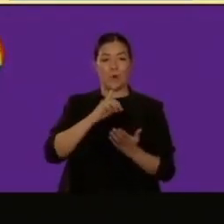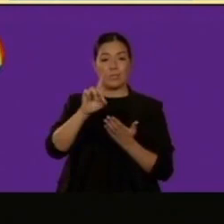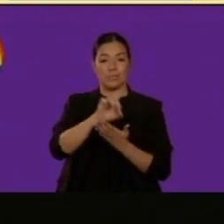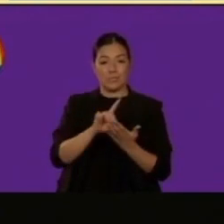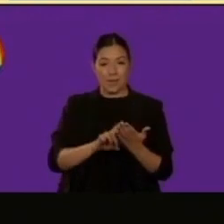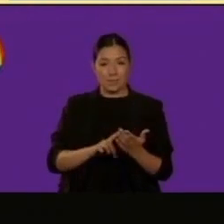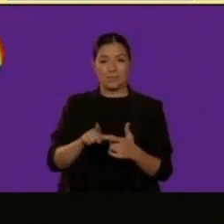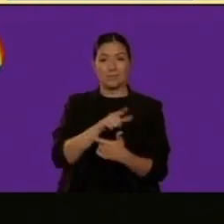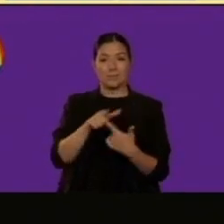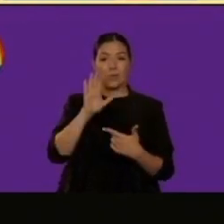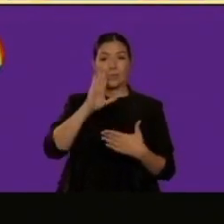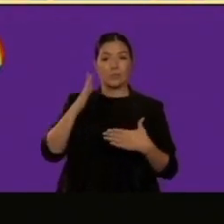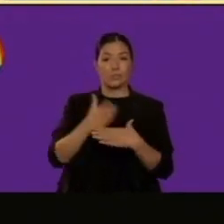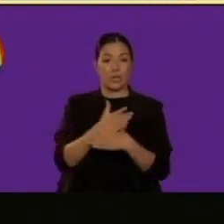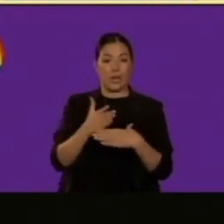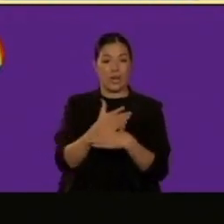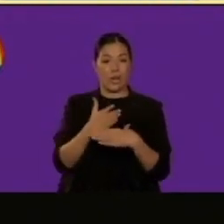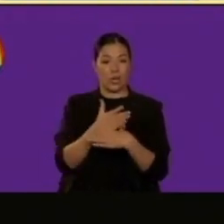share my presentation.